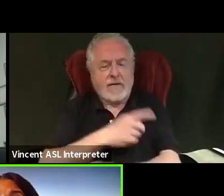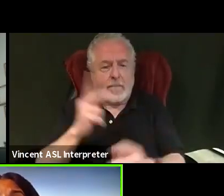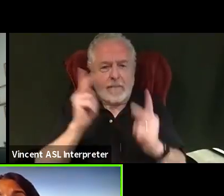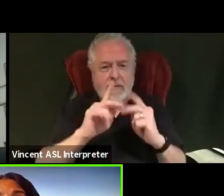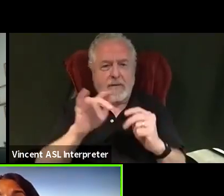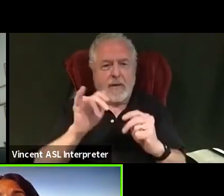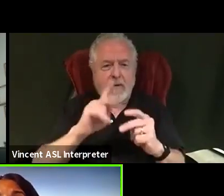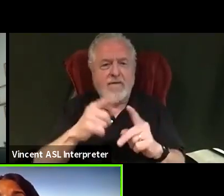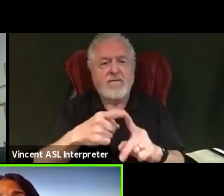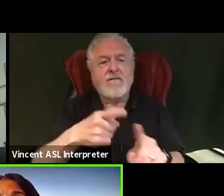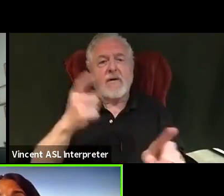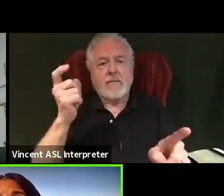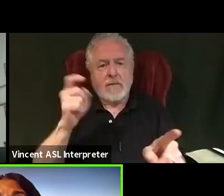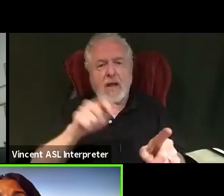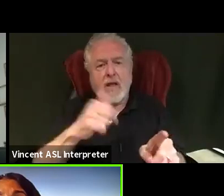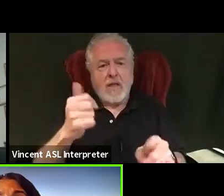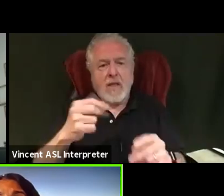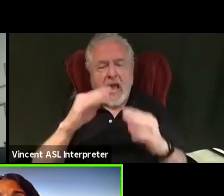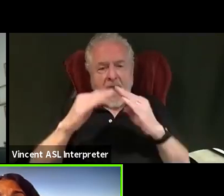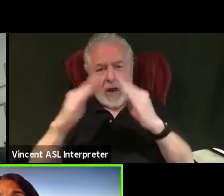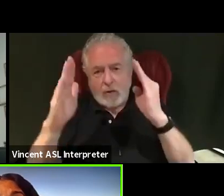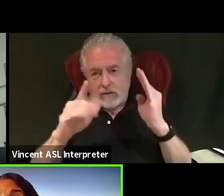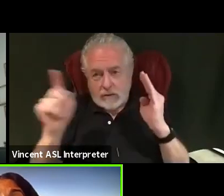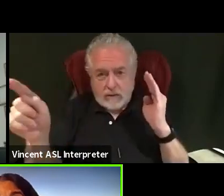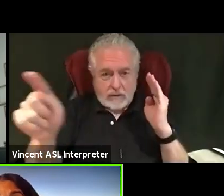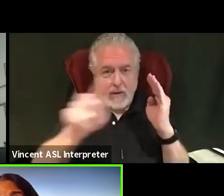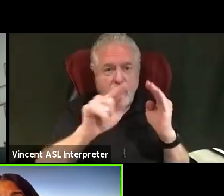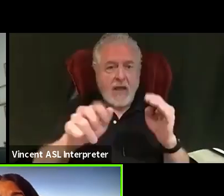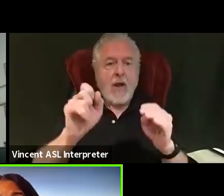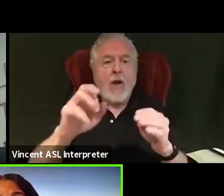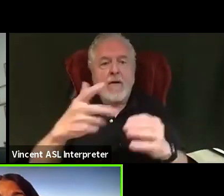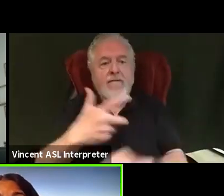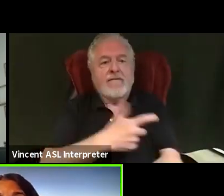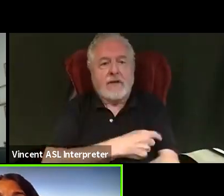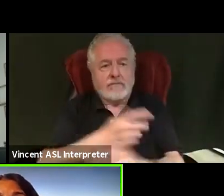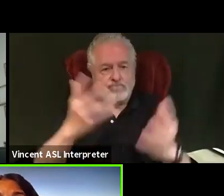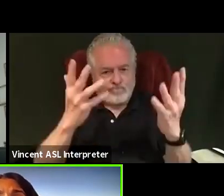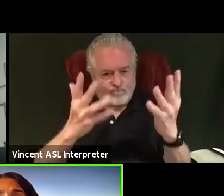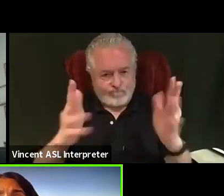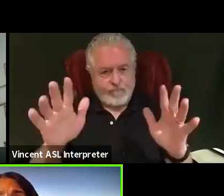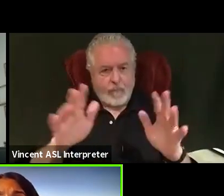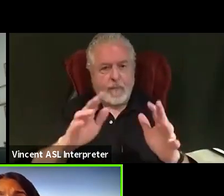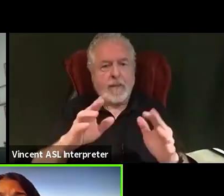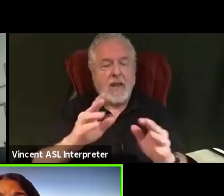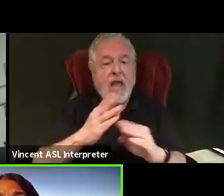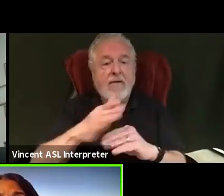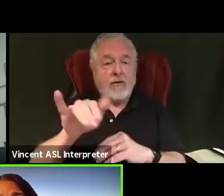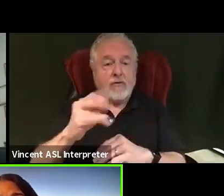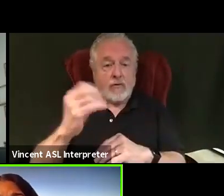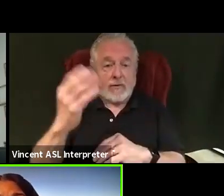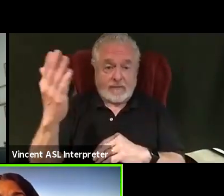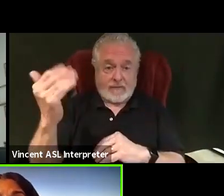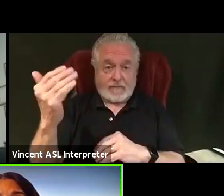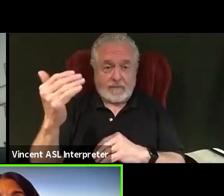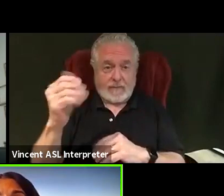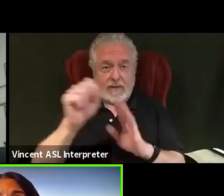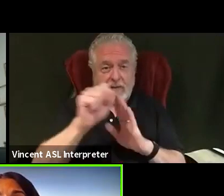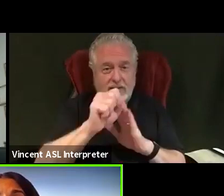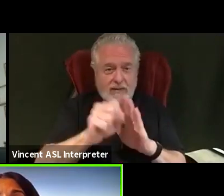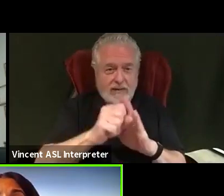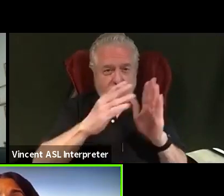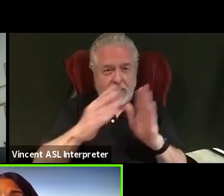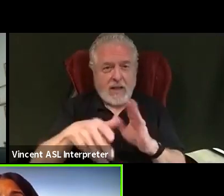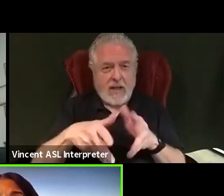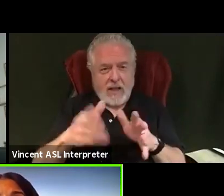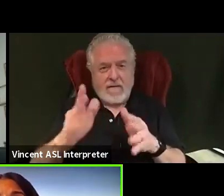like people from other households that are vaccinated. After June 15th, the state plans to